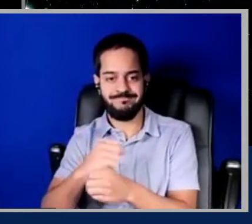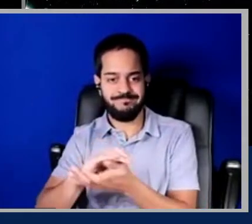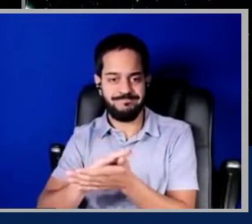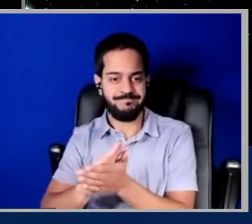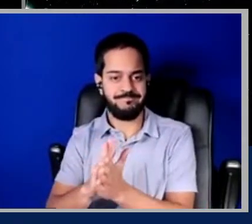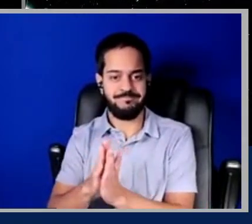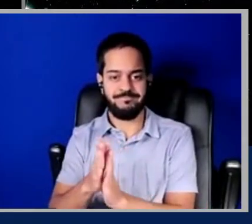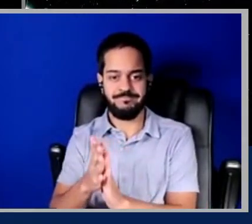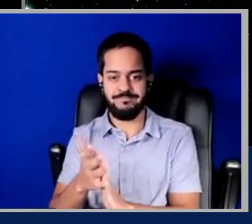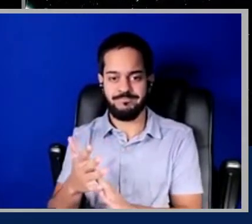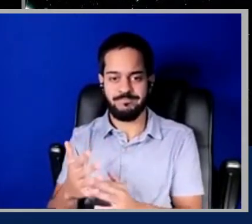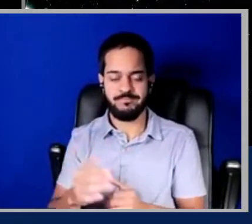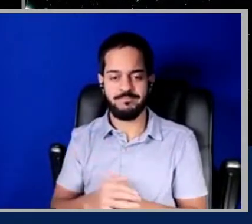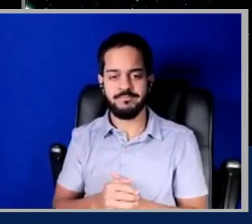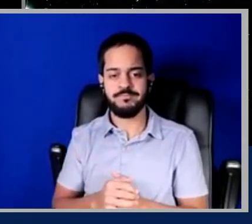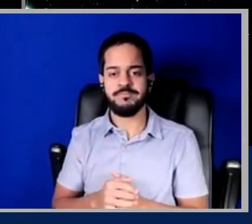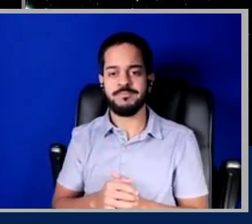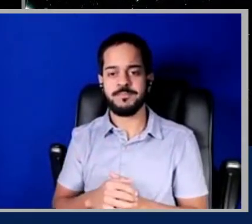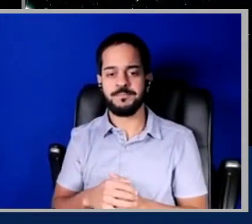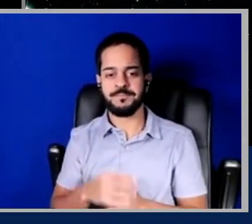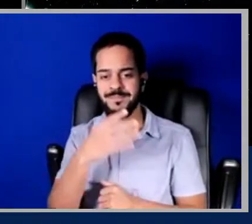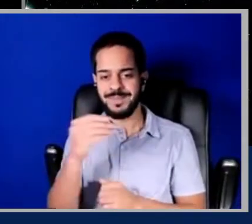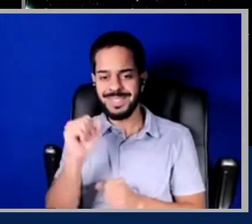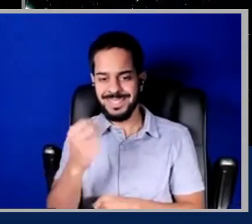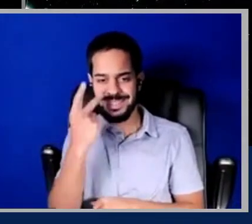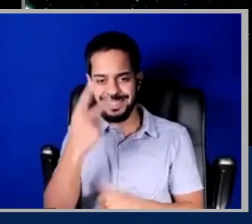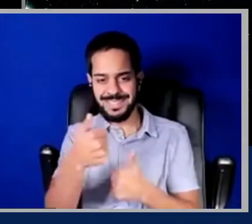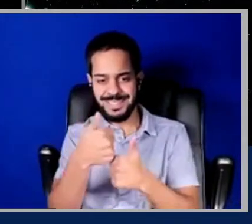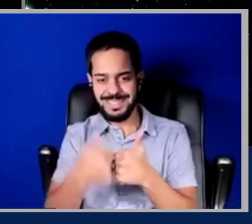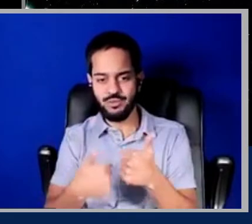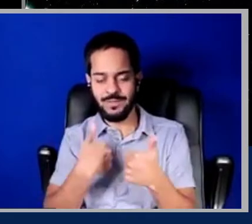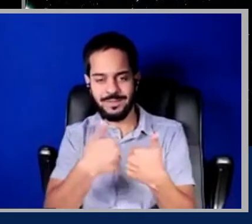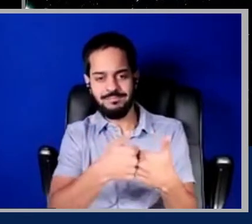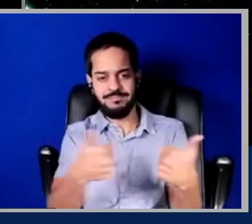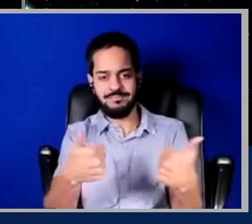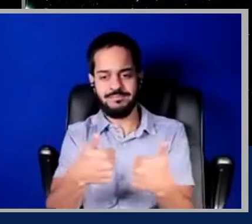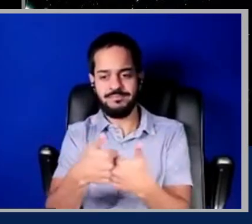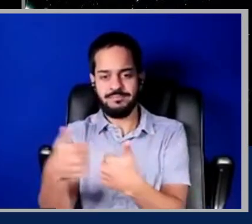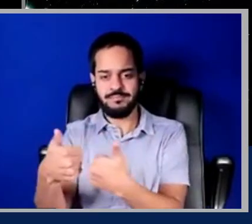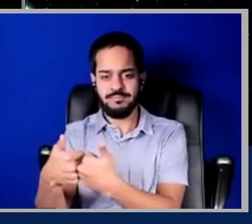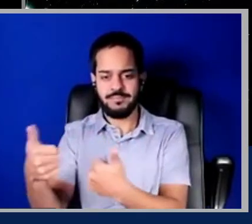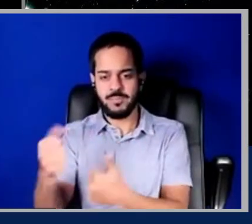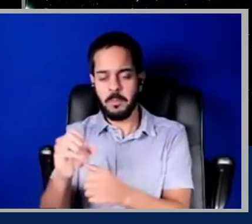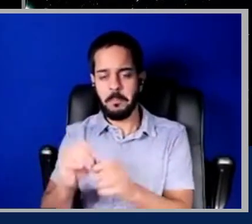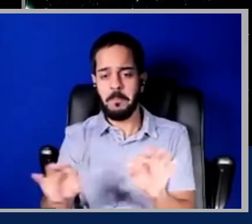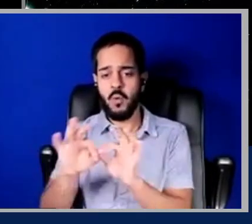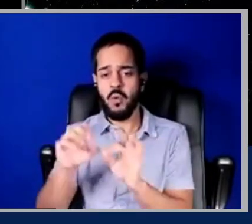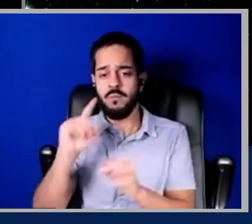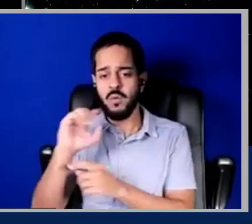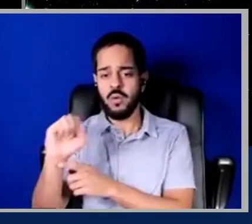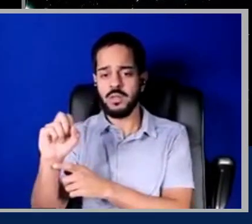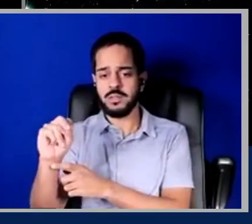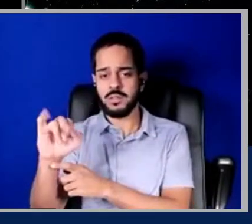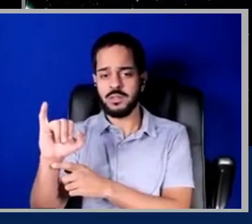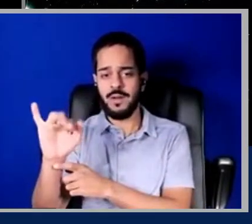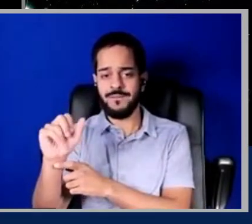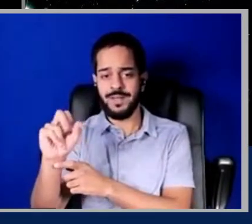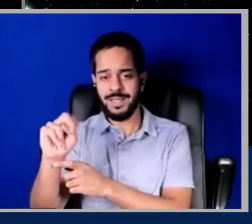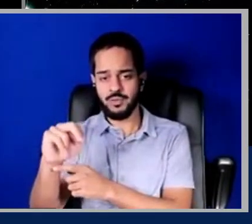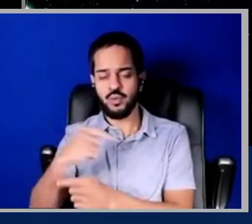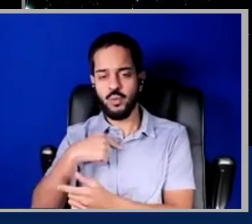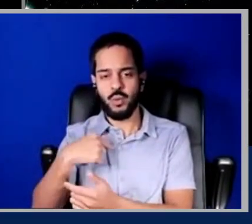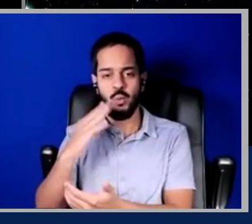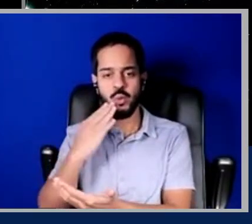understand how these pillars are curved and separated. So it was important with the sonification, where we're sweeping from left to